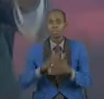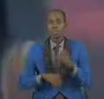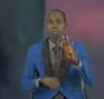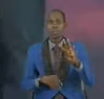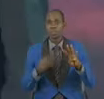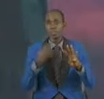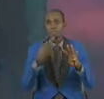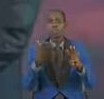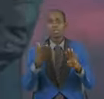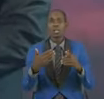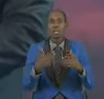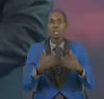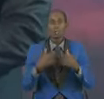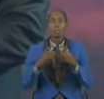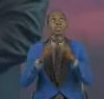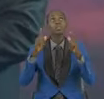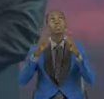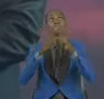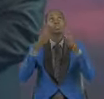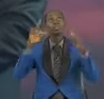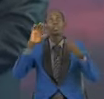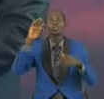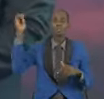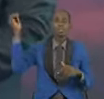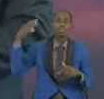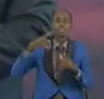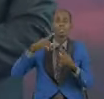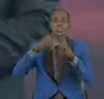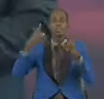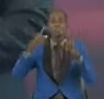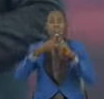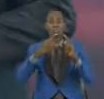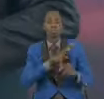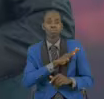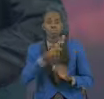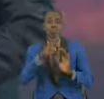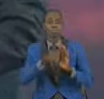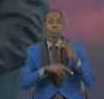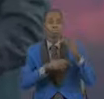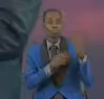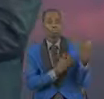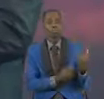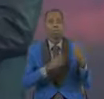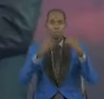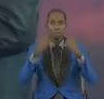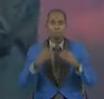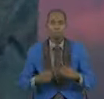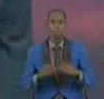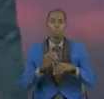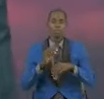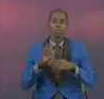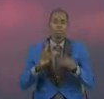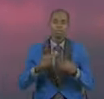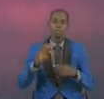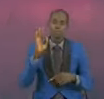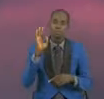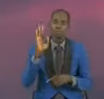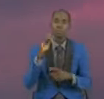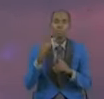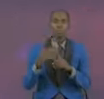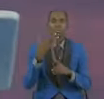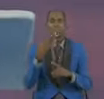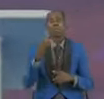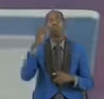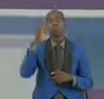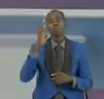with great grace and great boldness and power, they ministered the word of God. Chapter 11, Acts